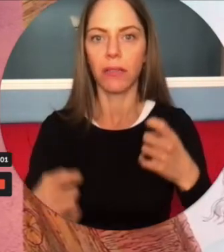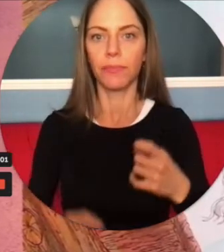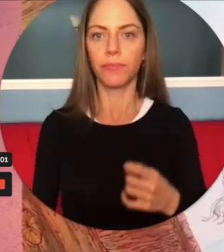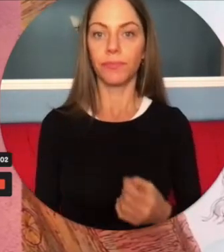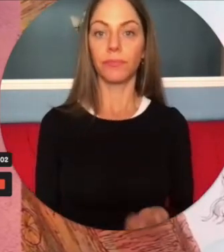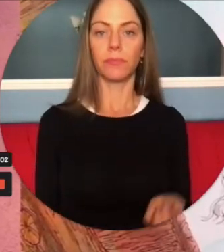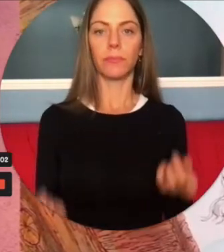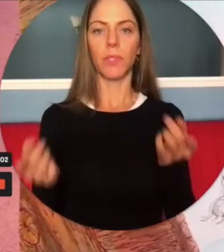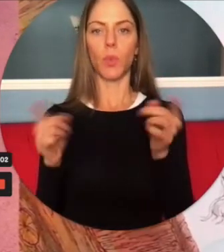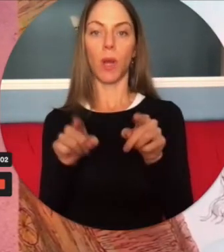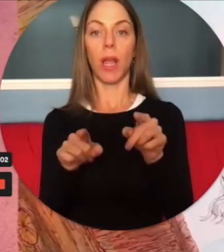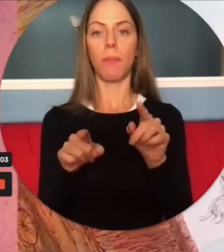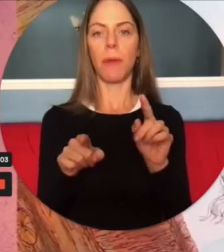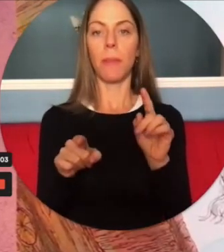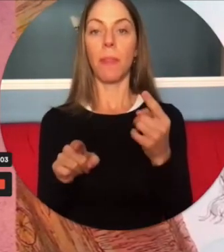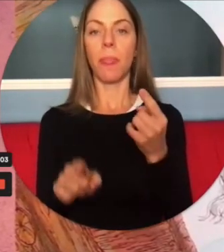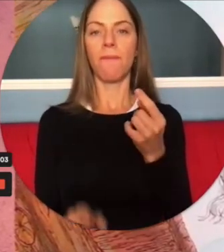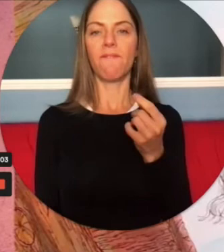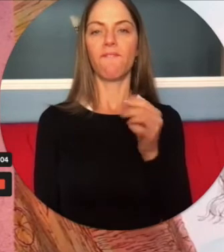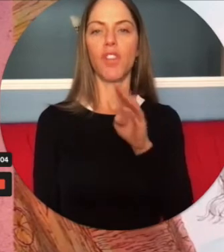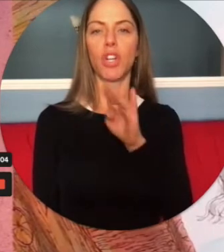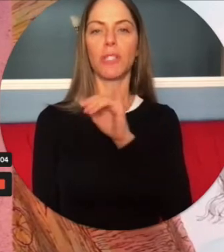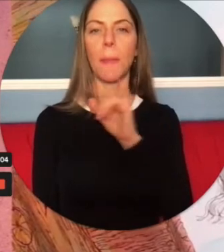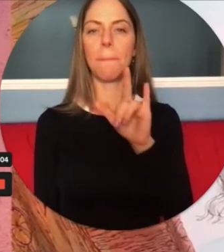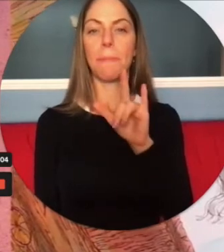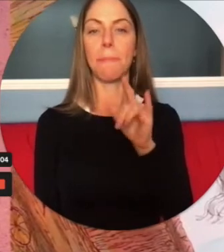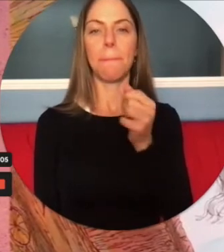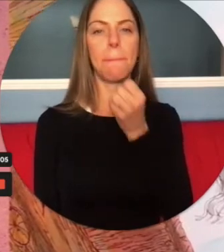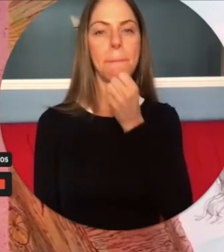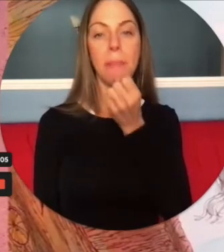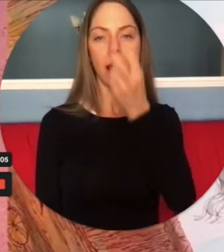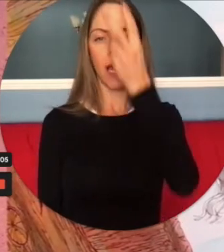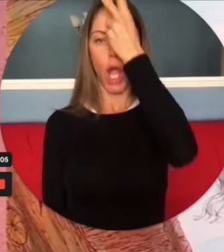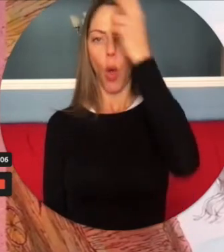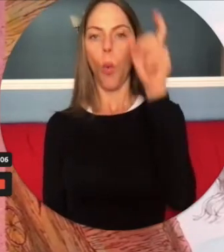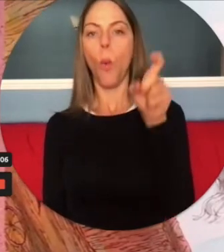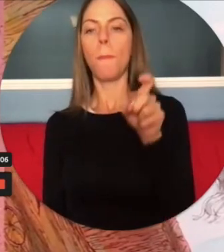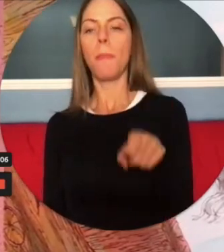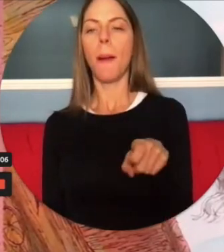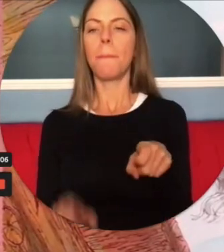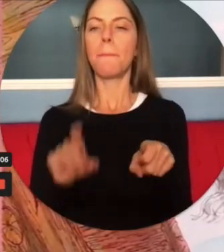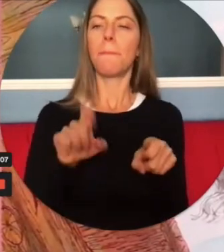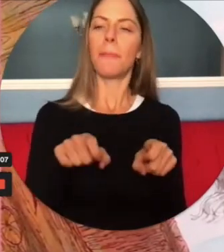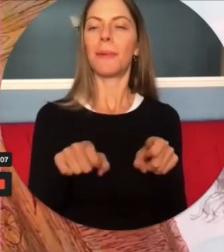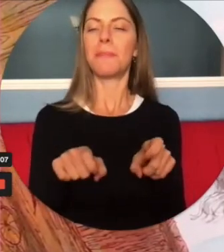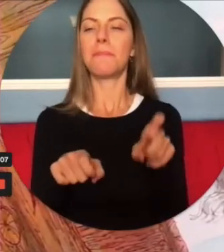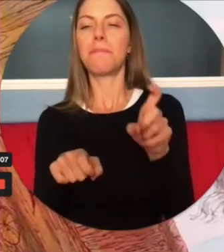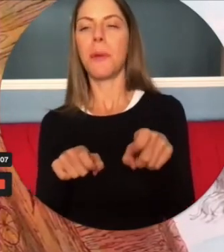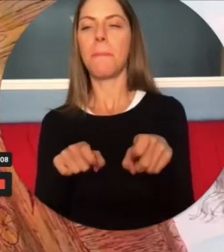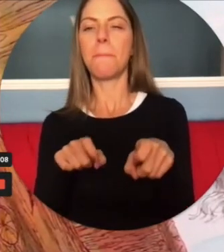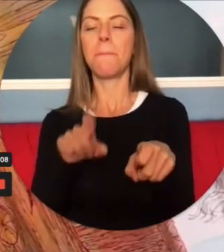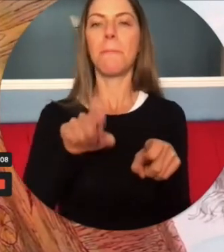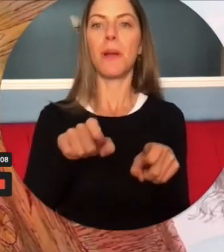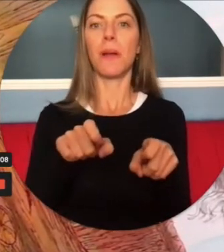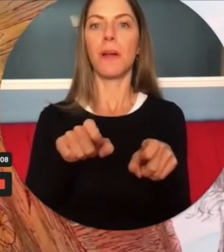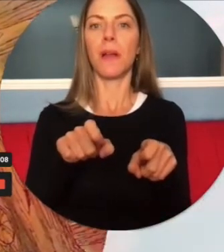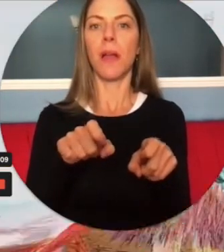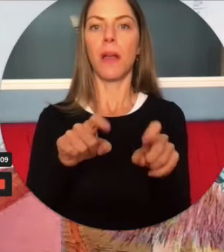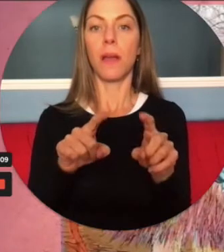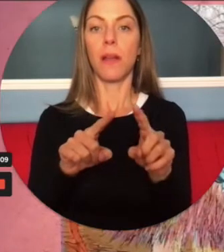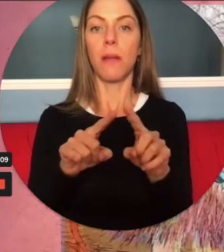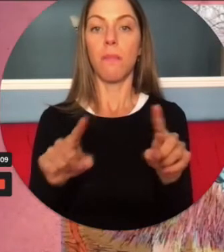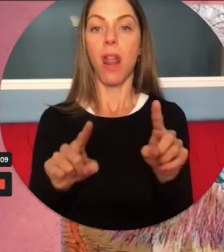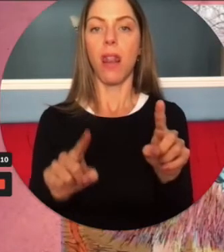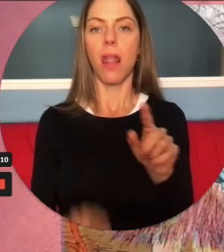went the bridge who's that tripping over my bridge roy the troll